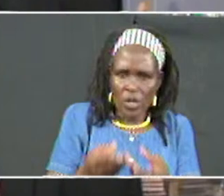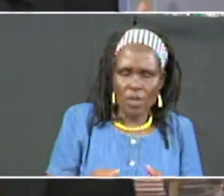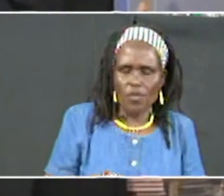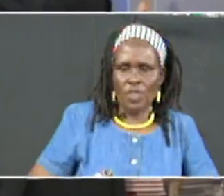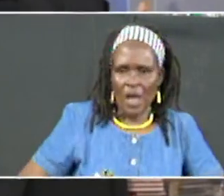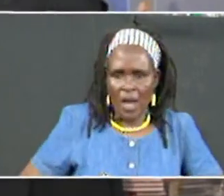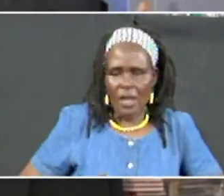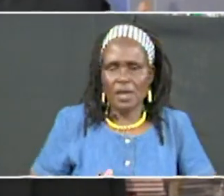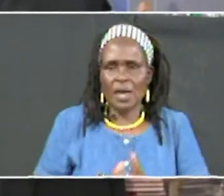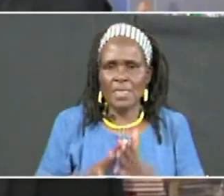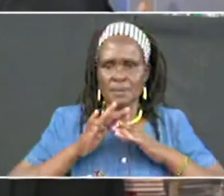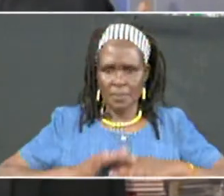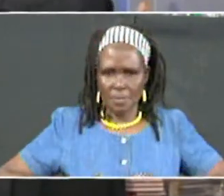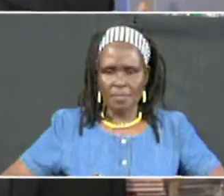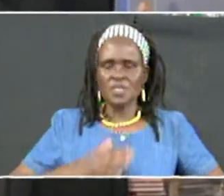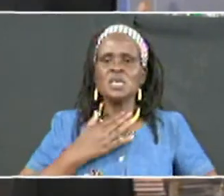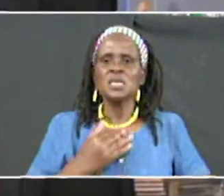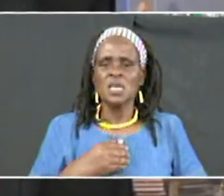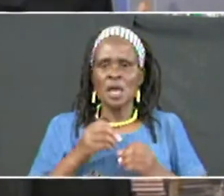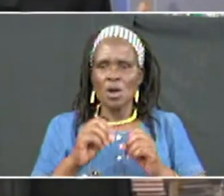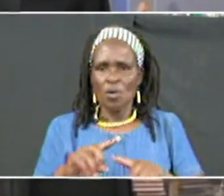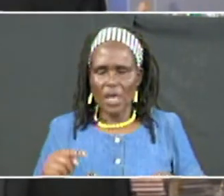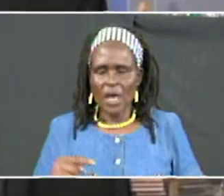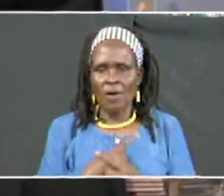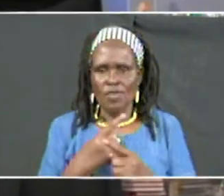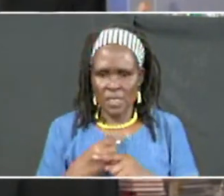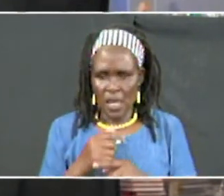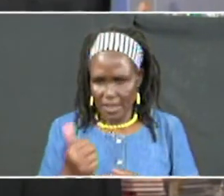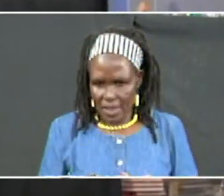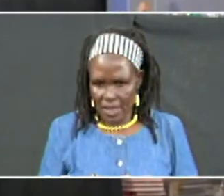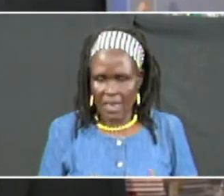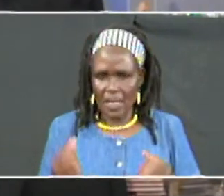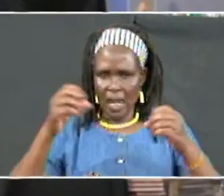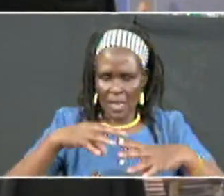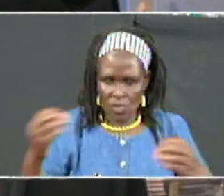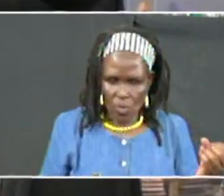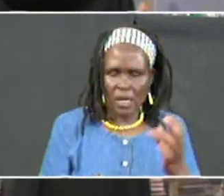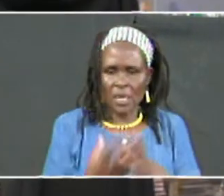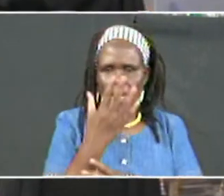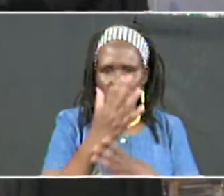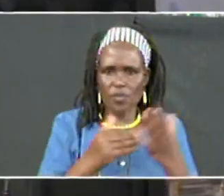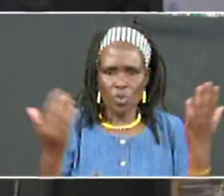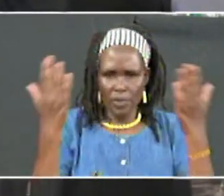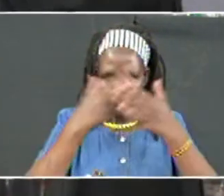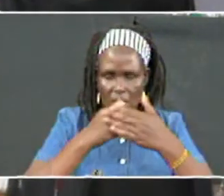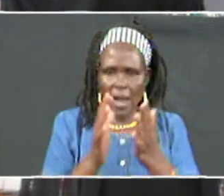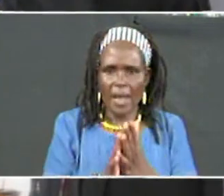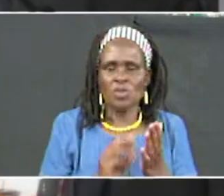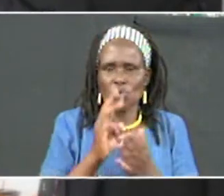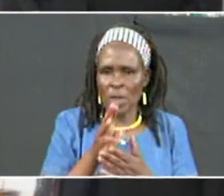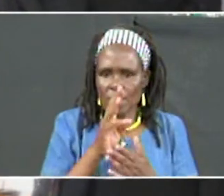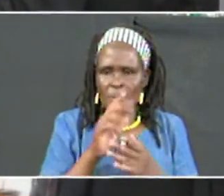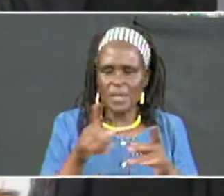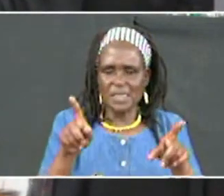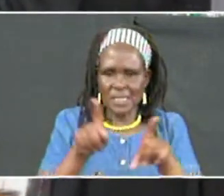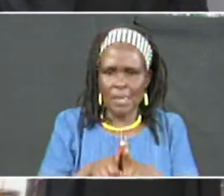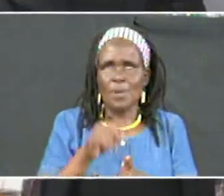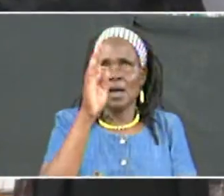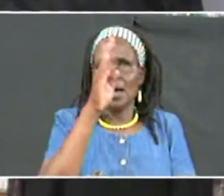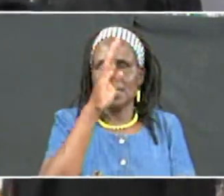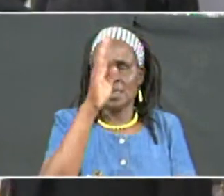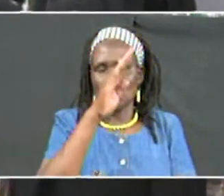the desire of the afflicted, then shall your light rise in the darkness and your gloom be as the